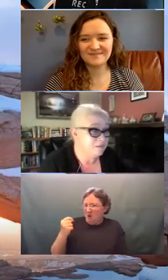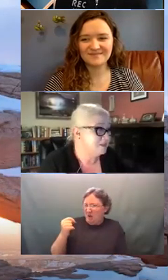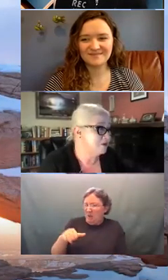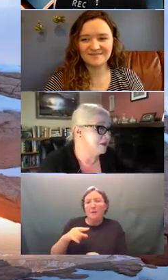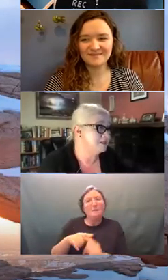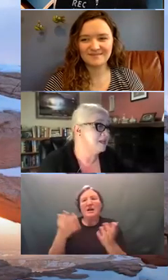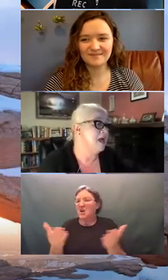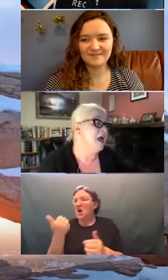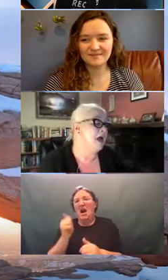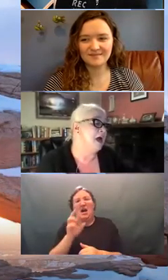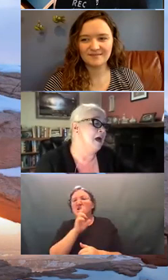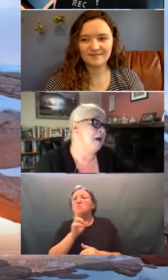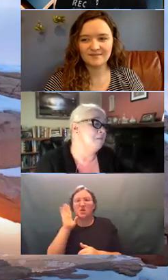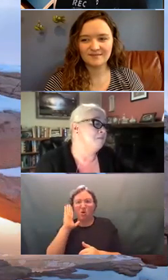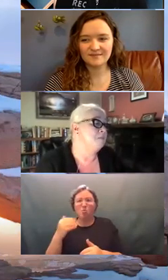any restaurant.